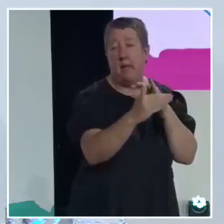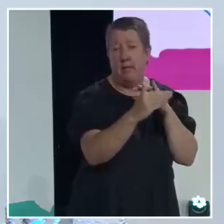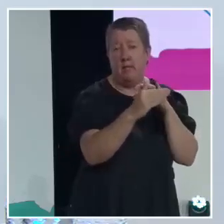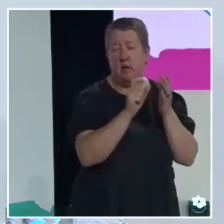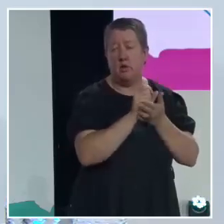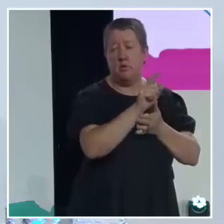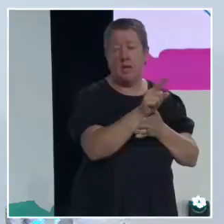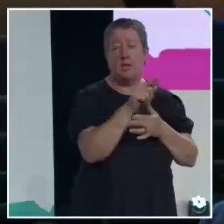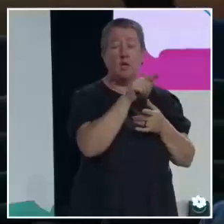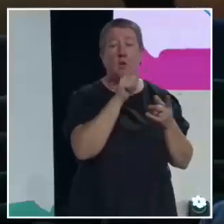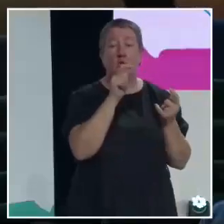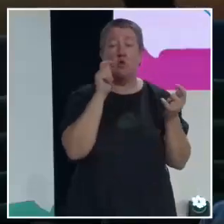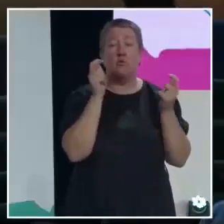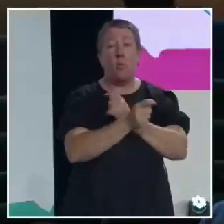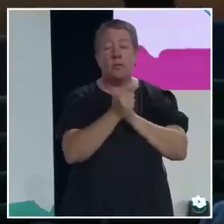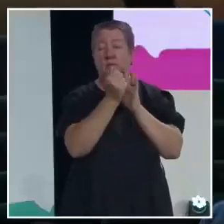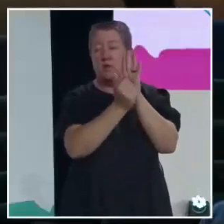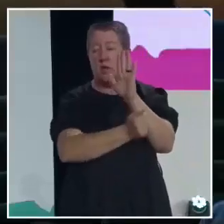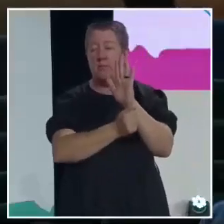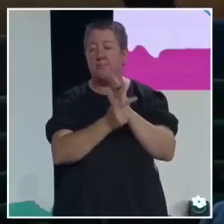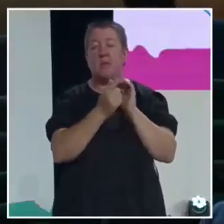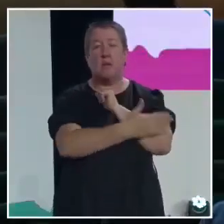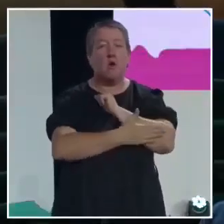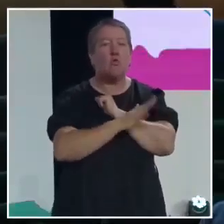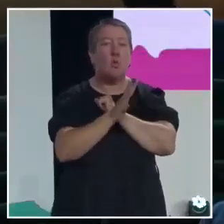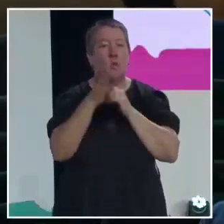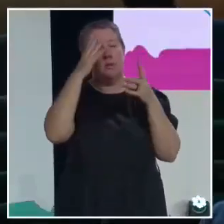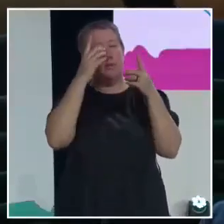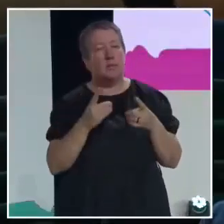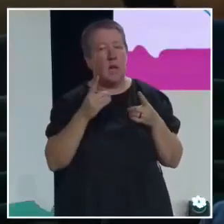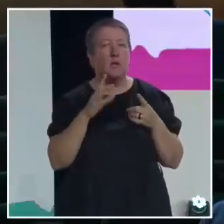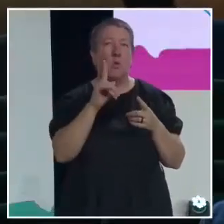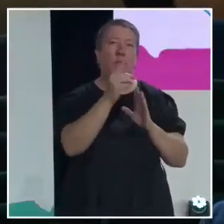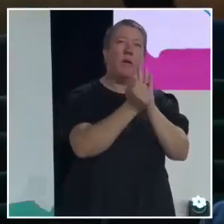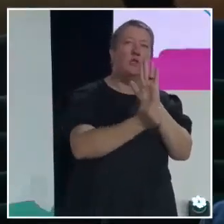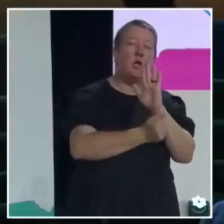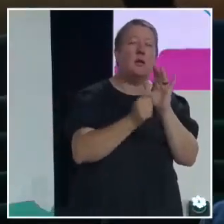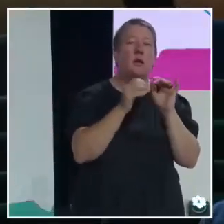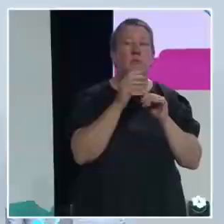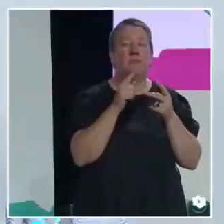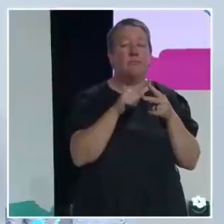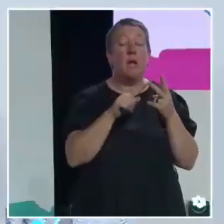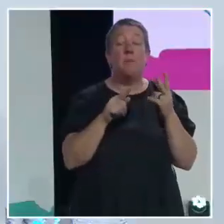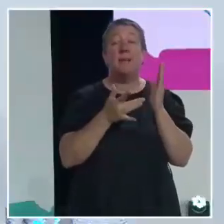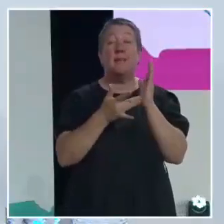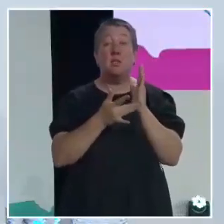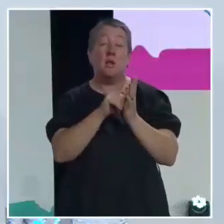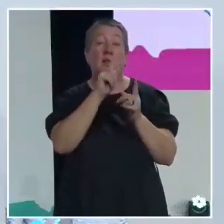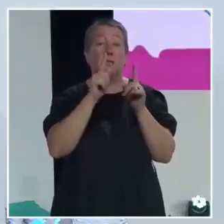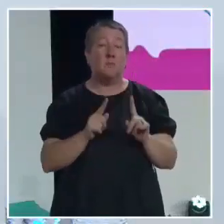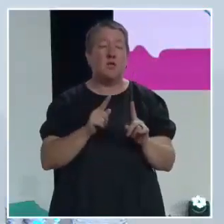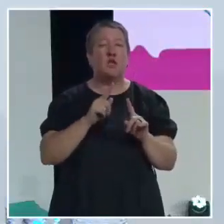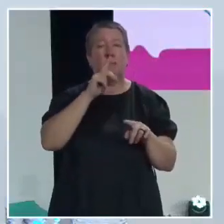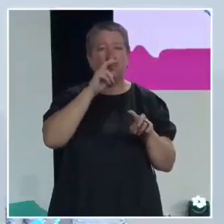a transformative agenda, which every country will decide what their transformative agenda is. But digital, especially, is going to have to be key